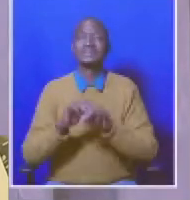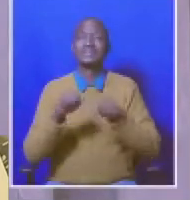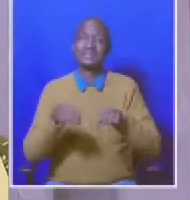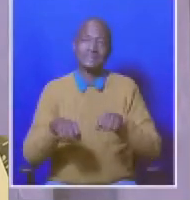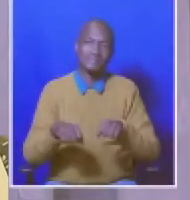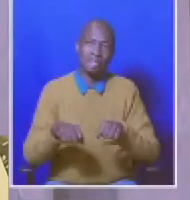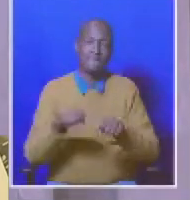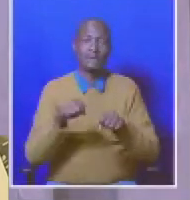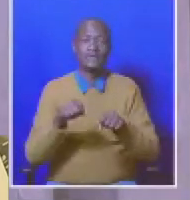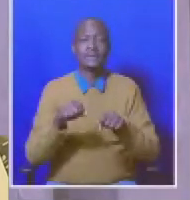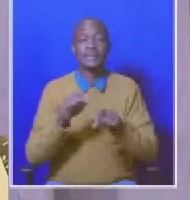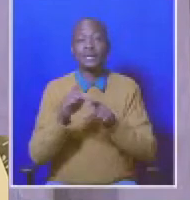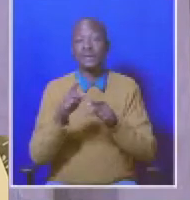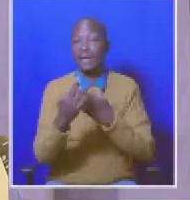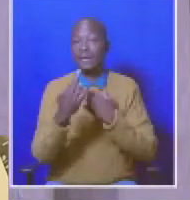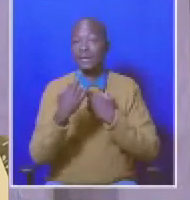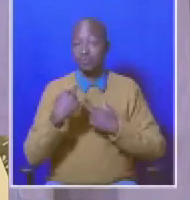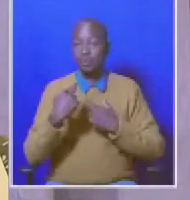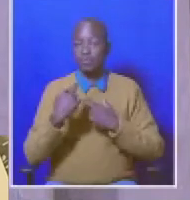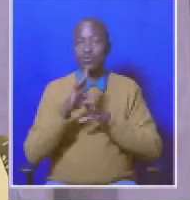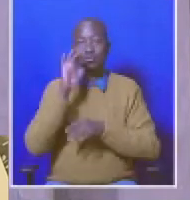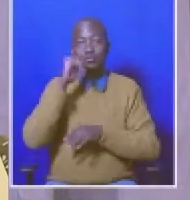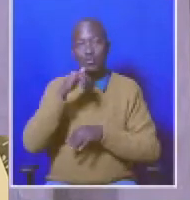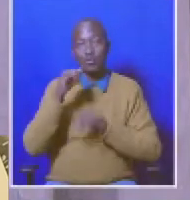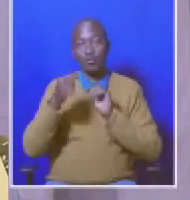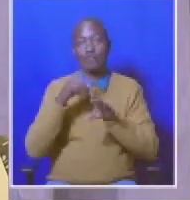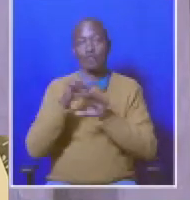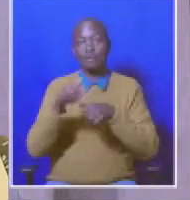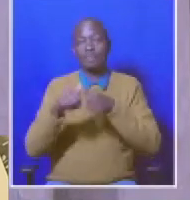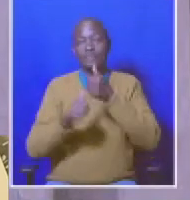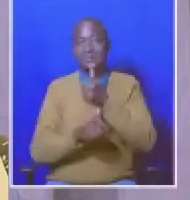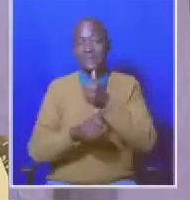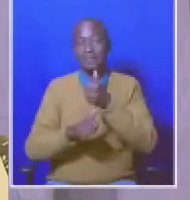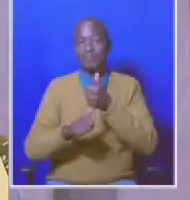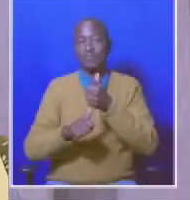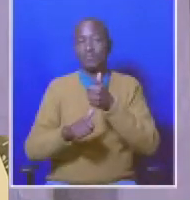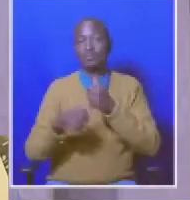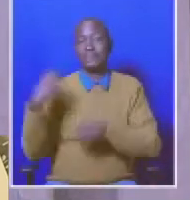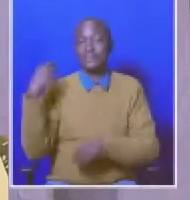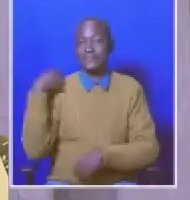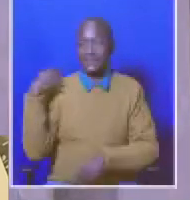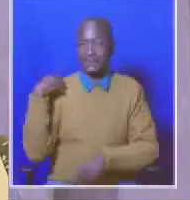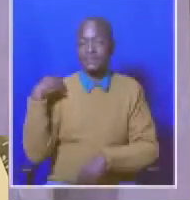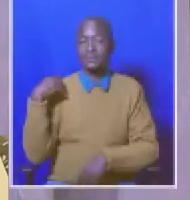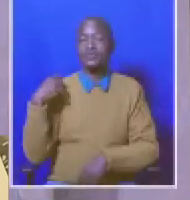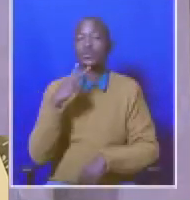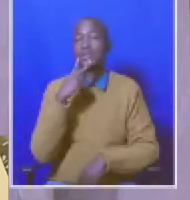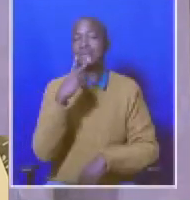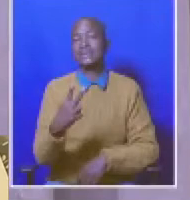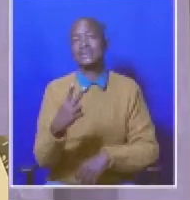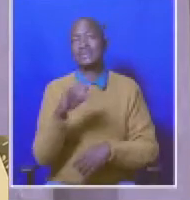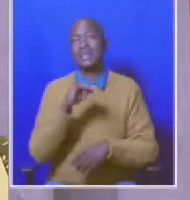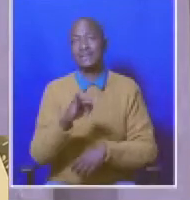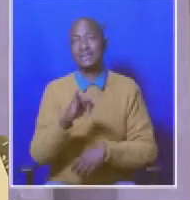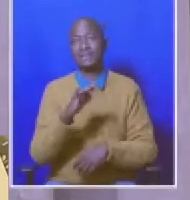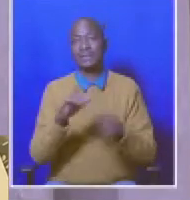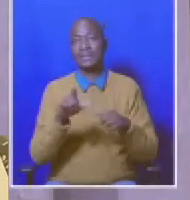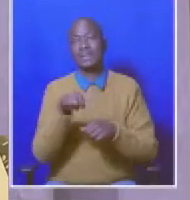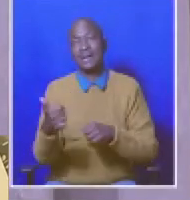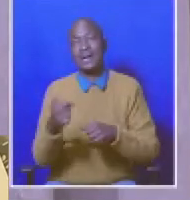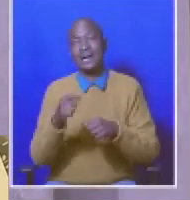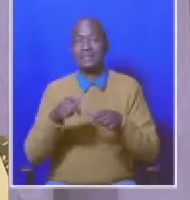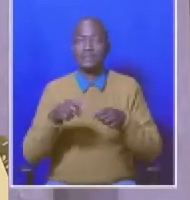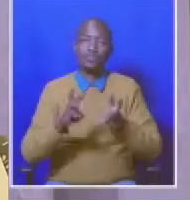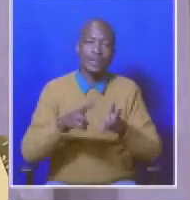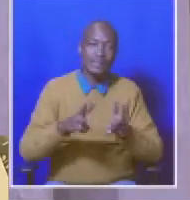Obviously, when I get a report next week from Deputy Minister Paxtau, we'll see whether there are other measures that we need to